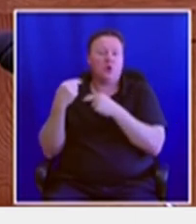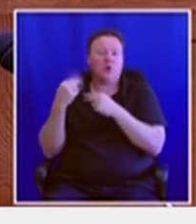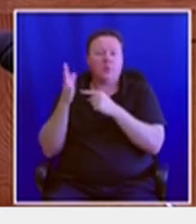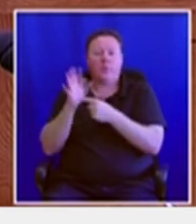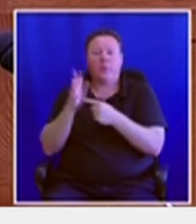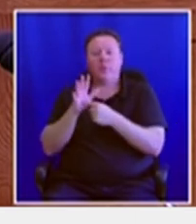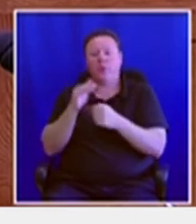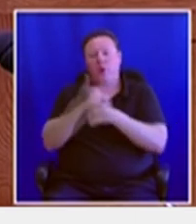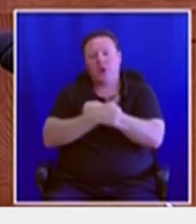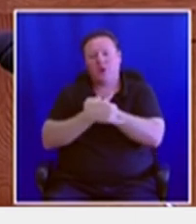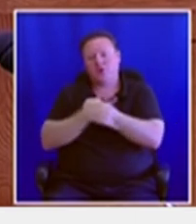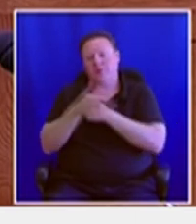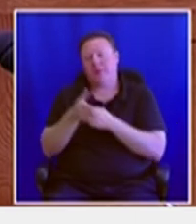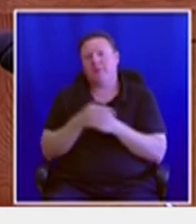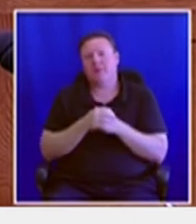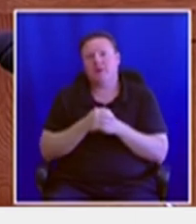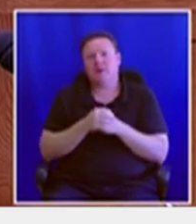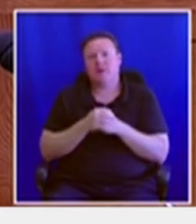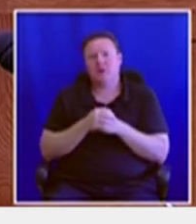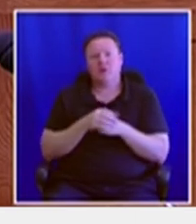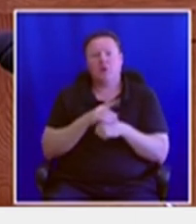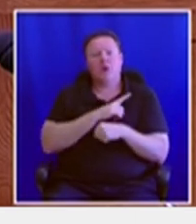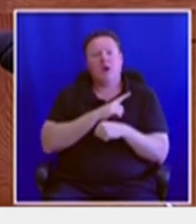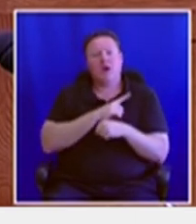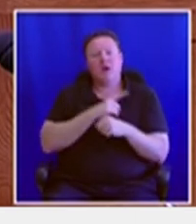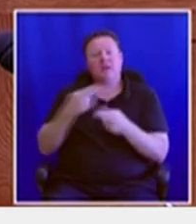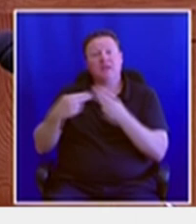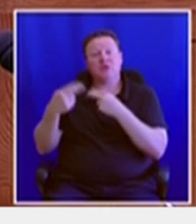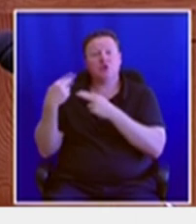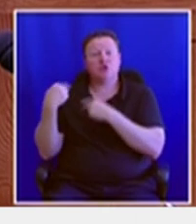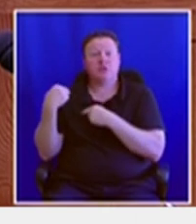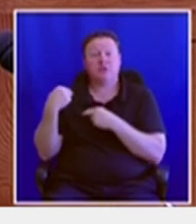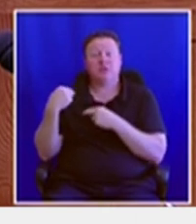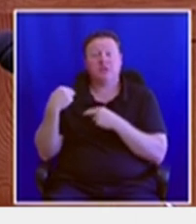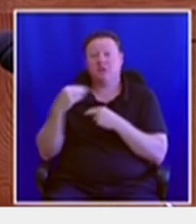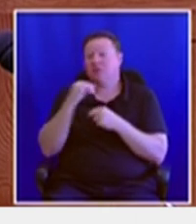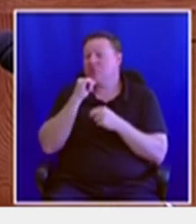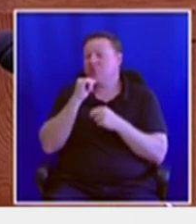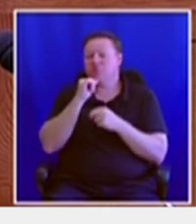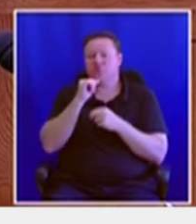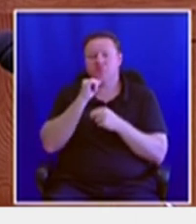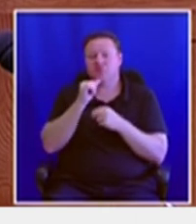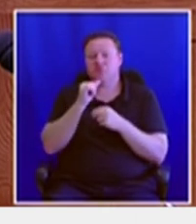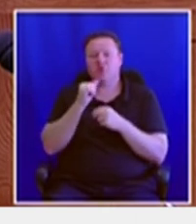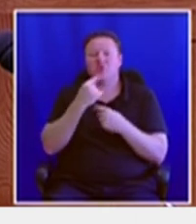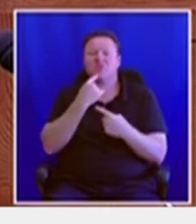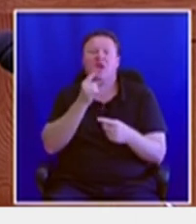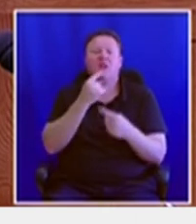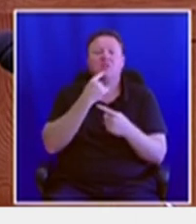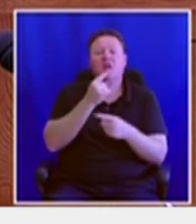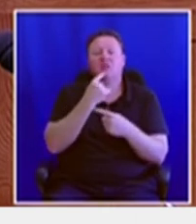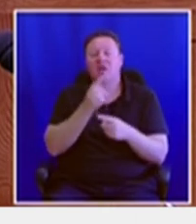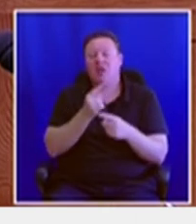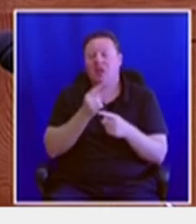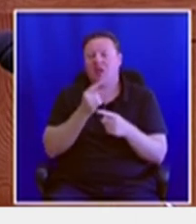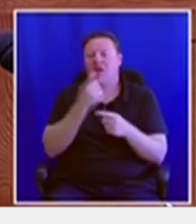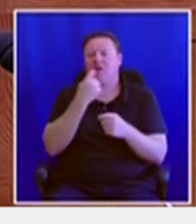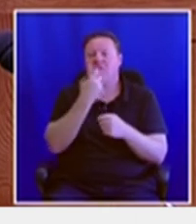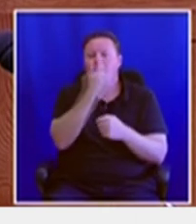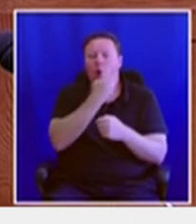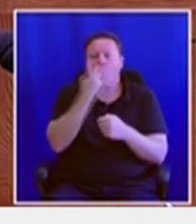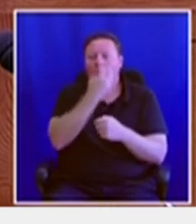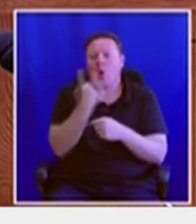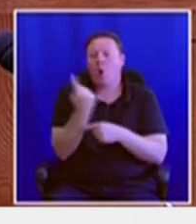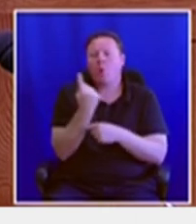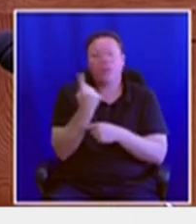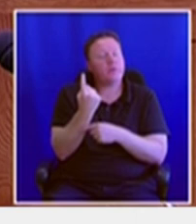country, so that our history should not continue to be told to our children